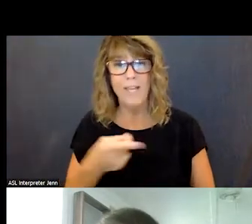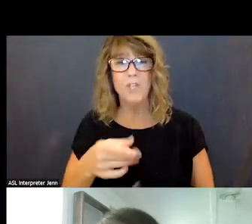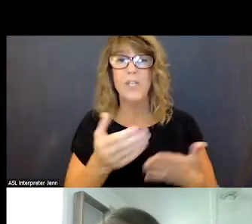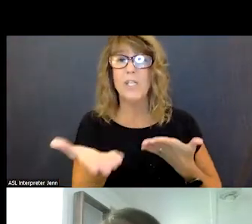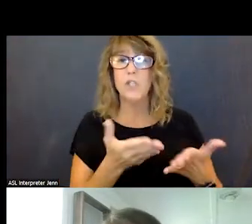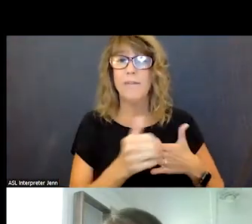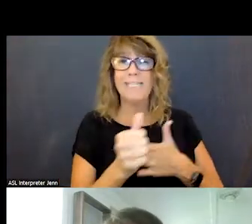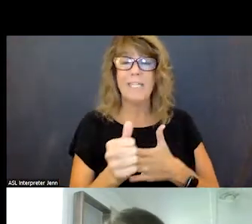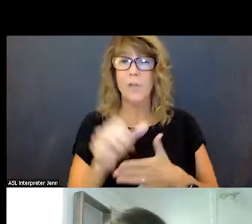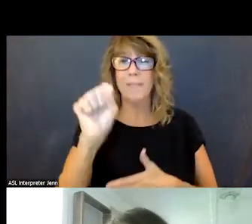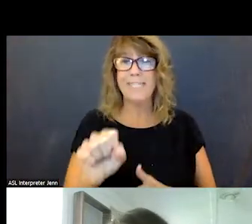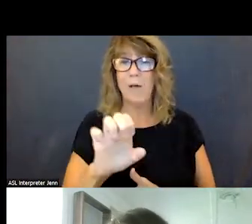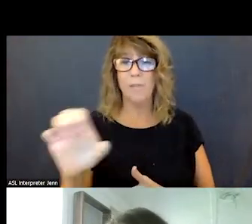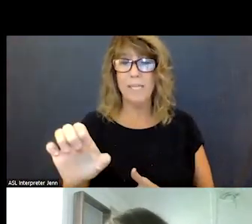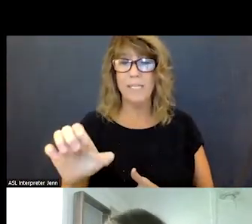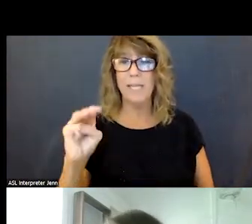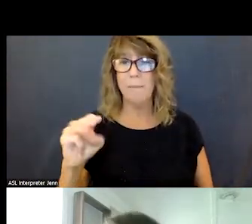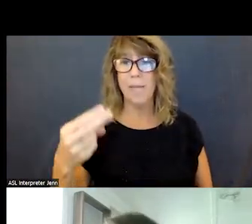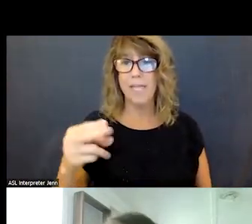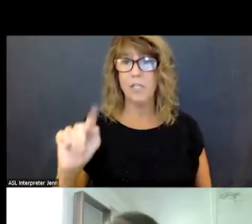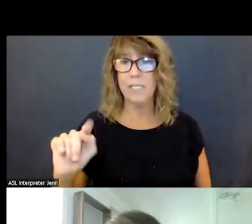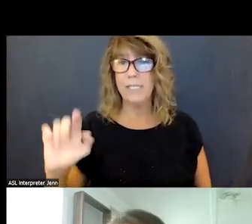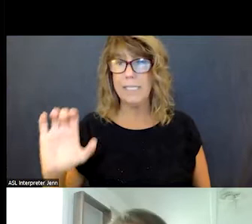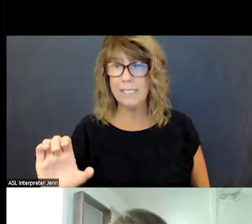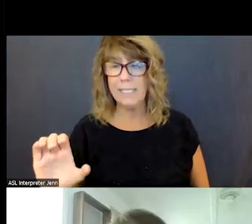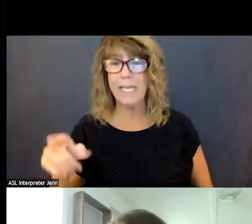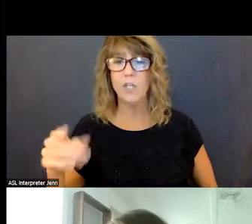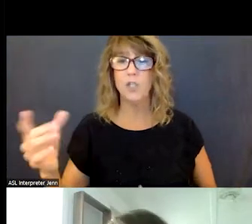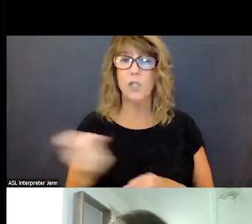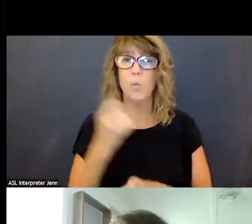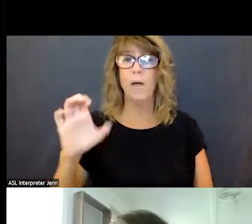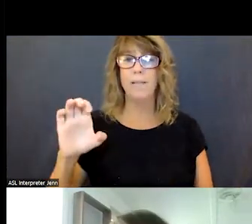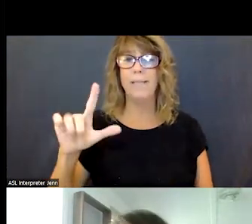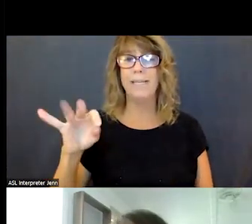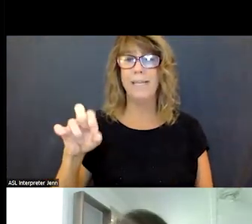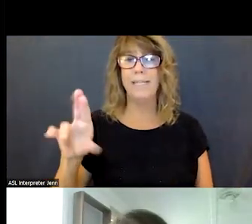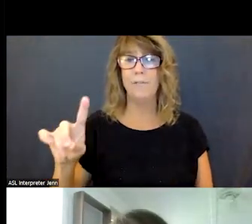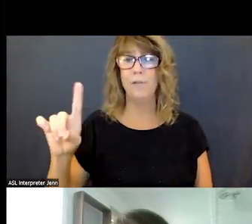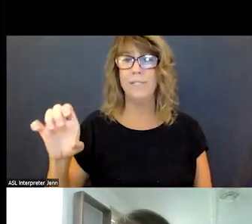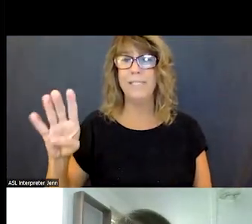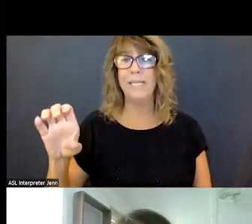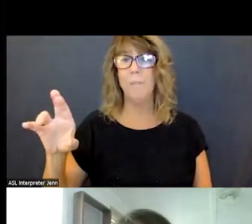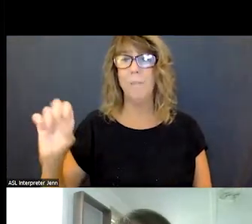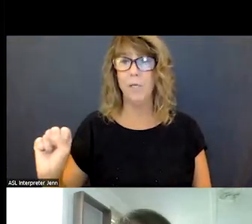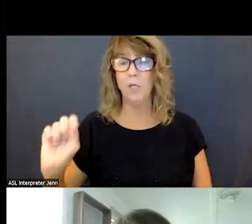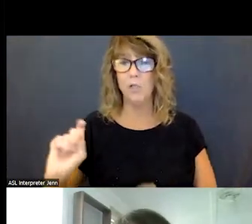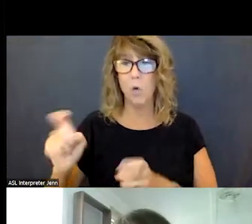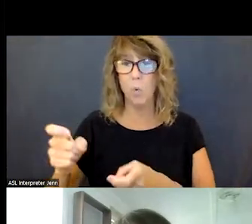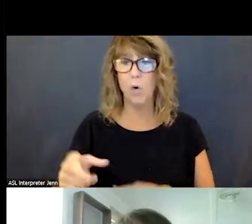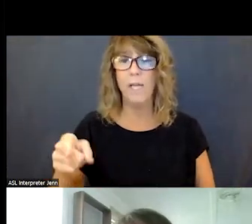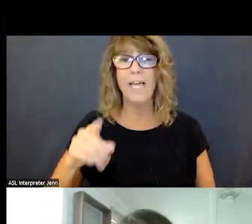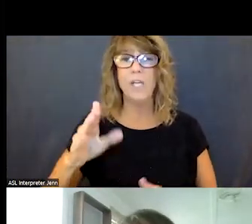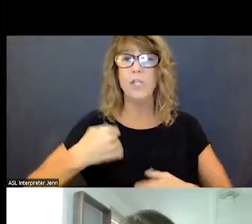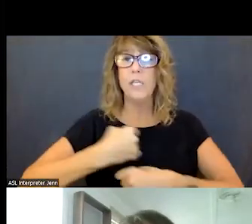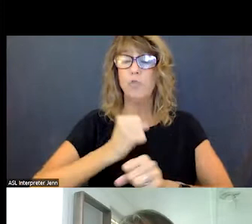on the Southeast MHTTCs. She won the Clifford de Beers Award. She created the curriculum